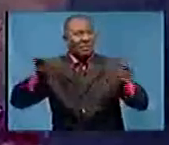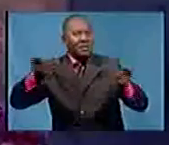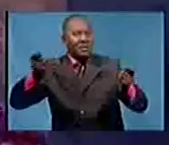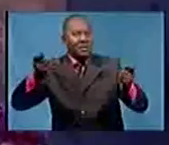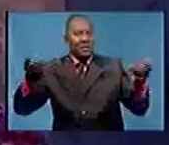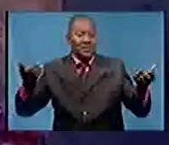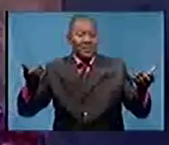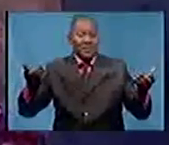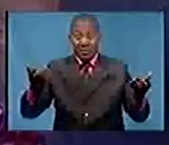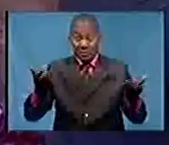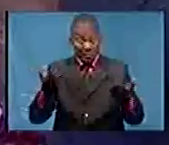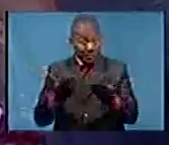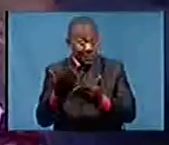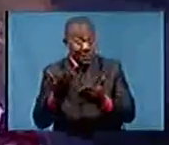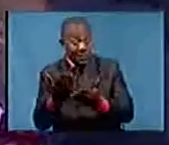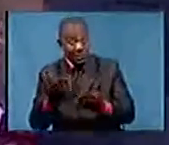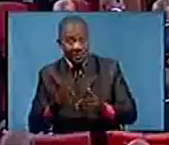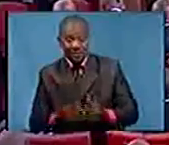Bishi.